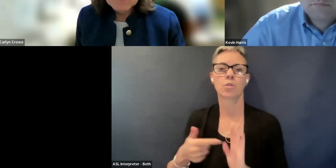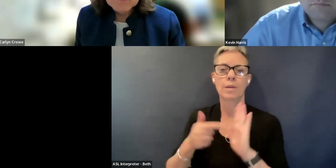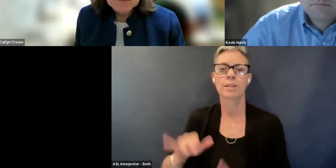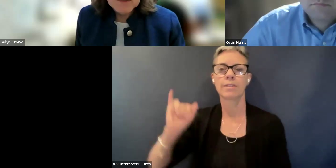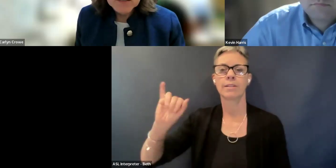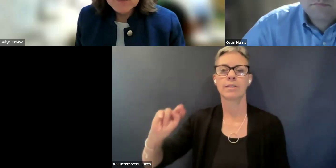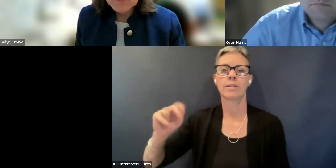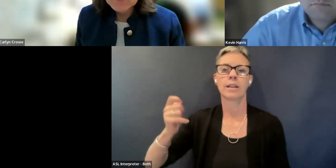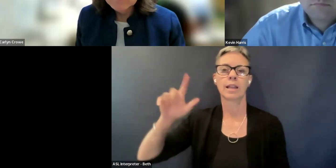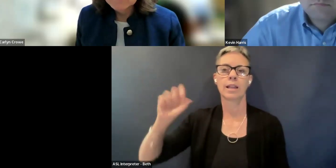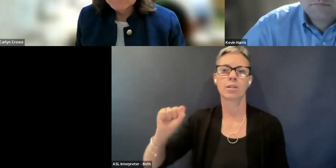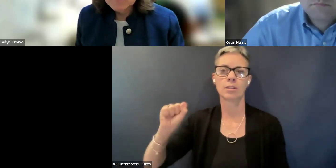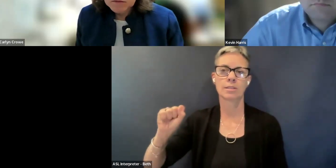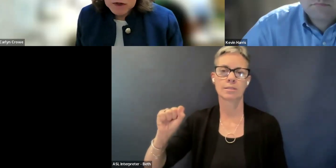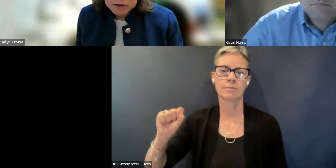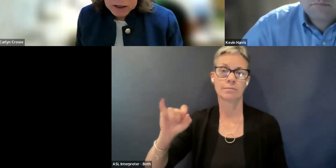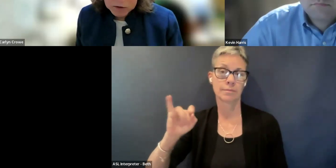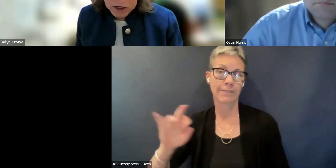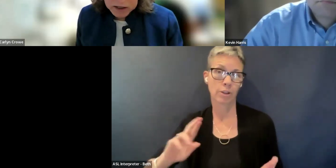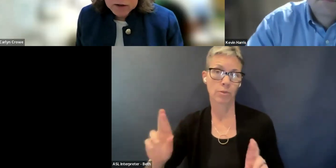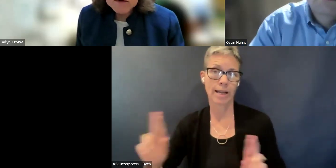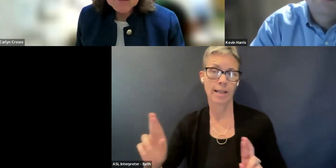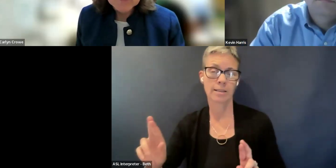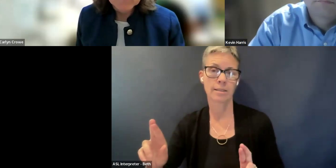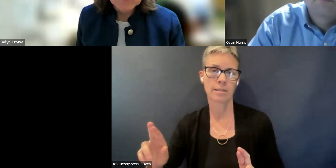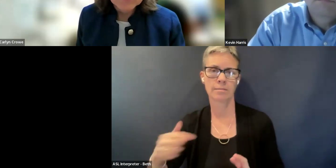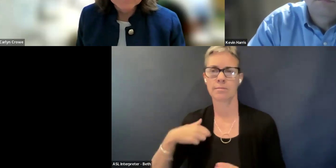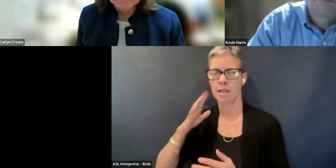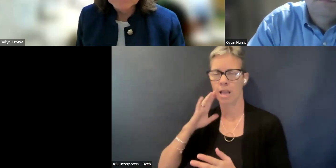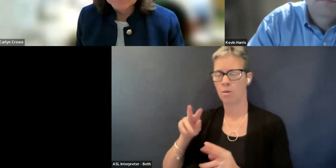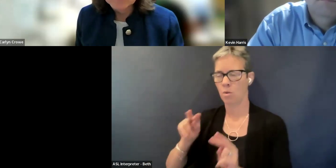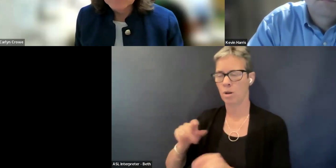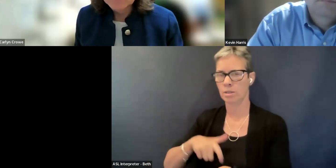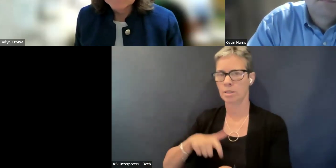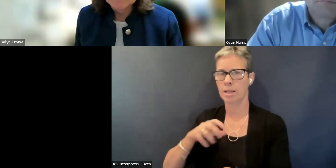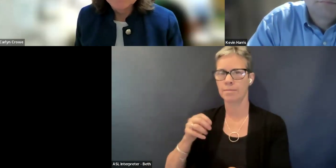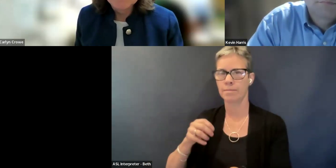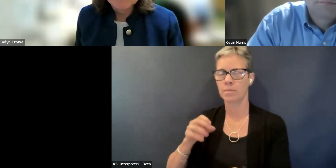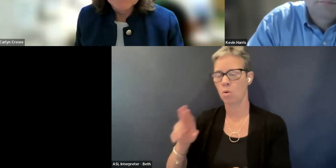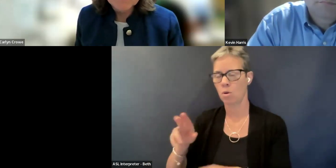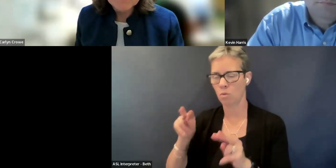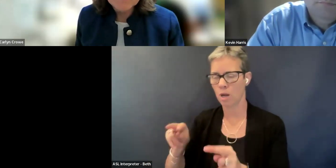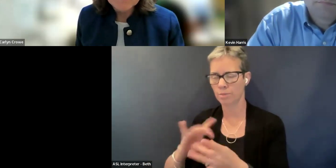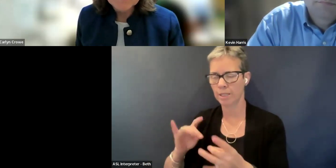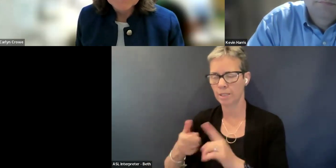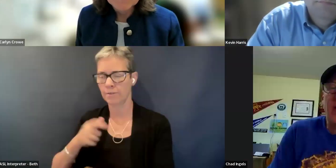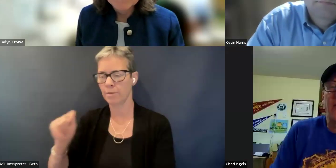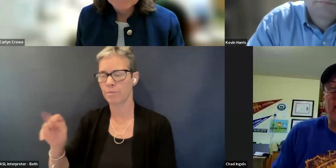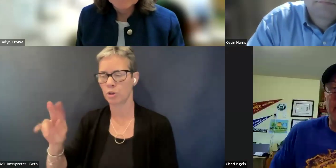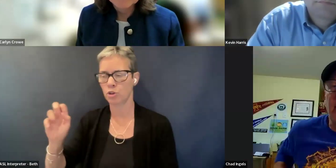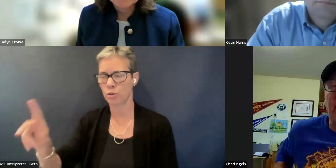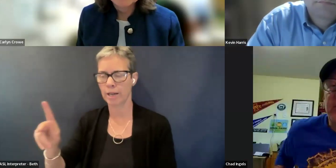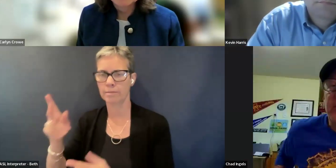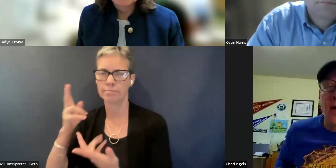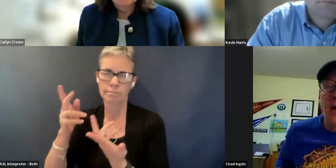Representative Ingalls, if you're ready, and I'll keep track here of Representative Turek and see if he's able to join us. Well, thank you